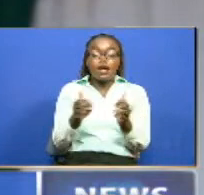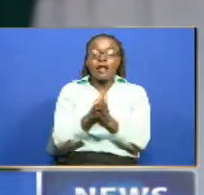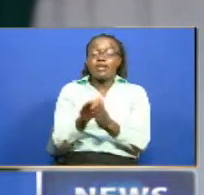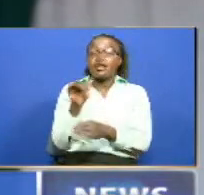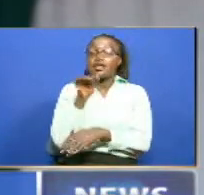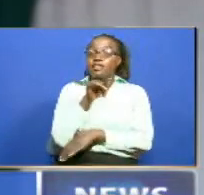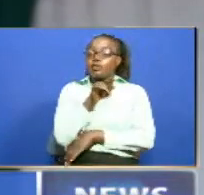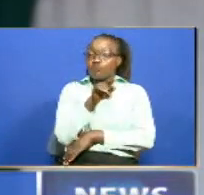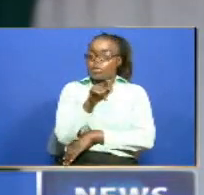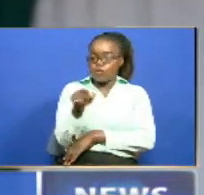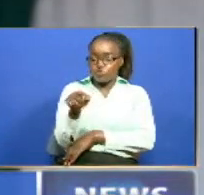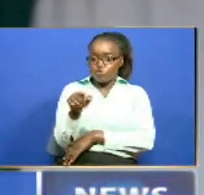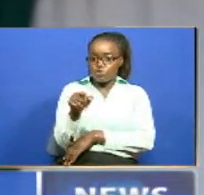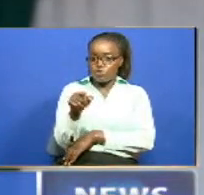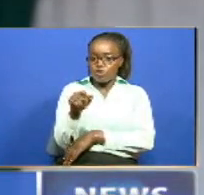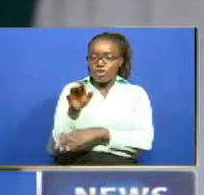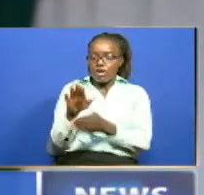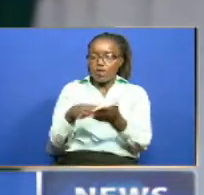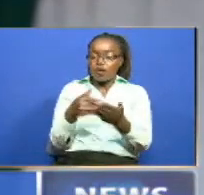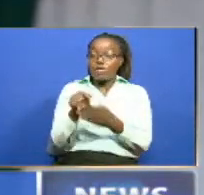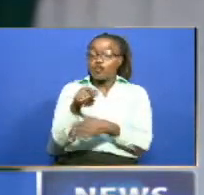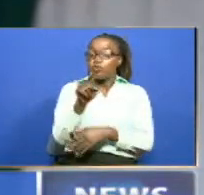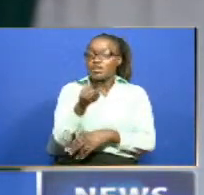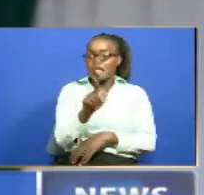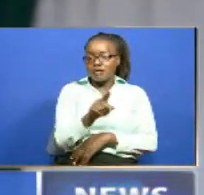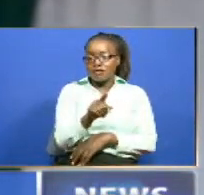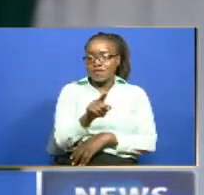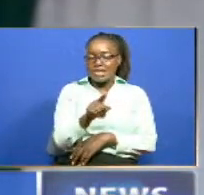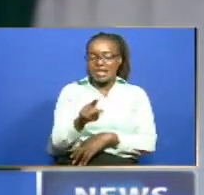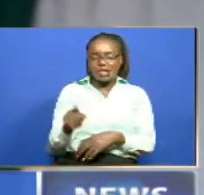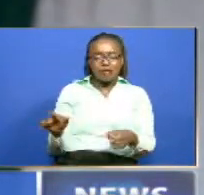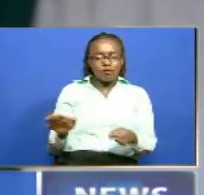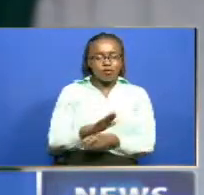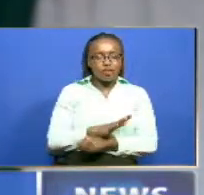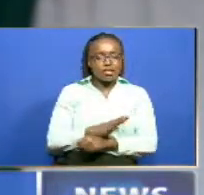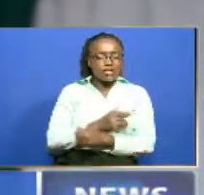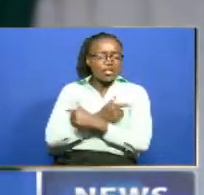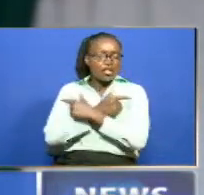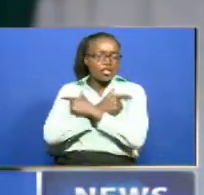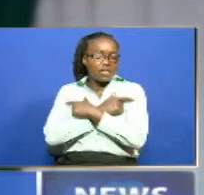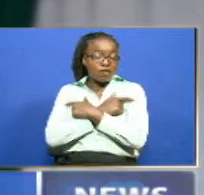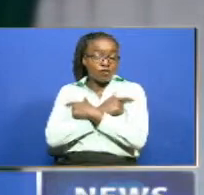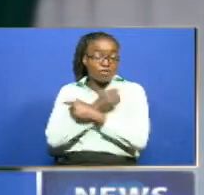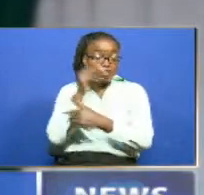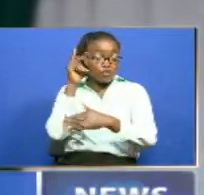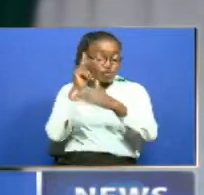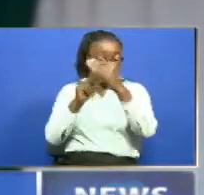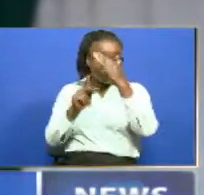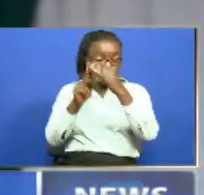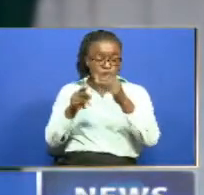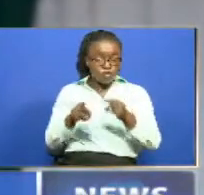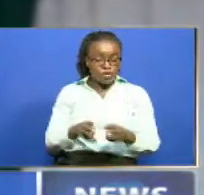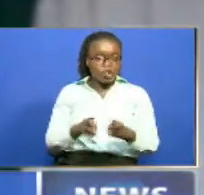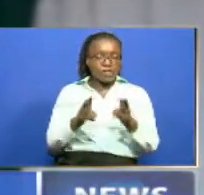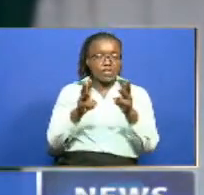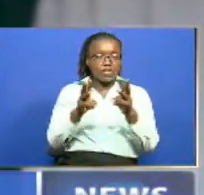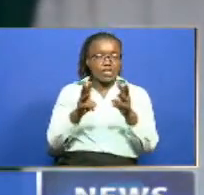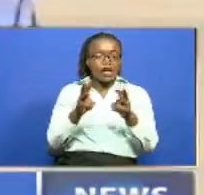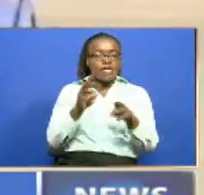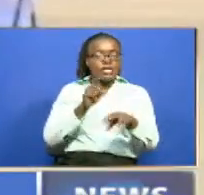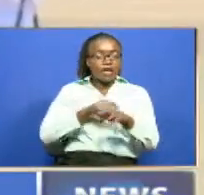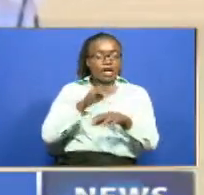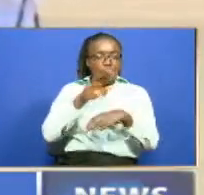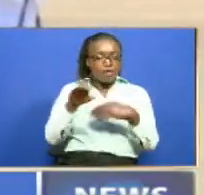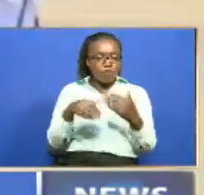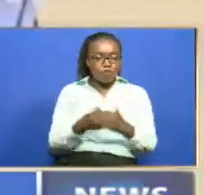you to apply yourselves in the most patriotic and professional manner at all